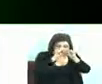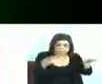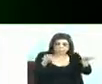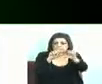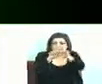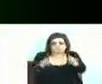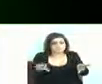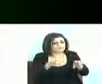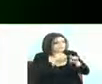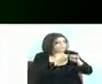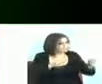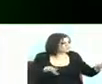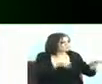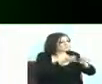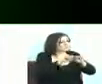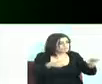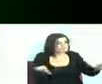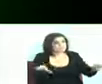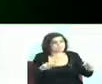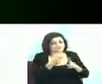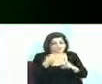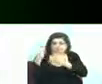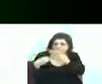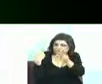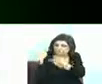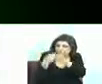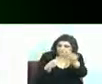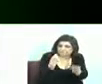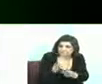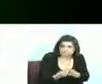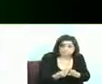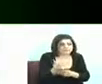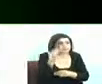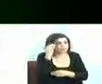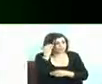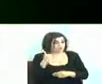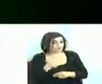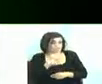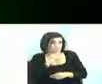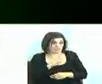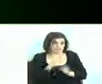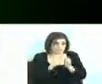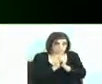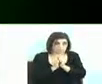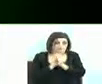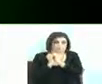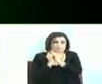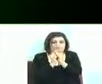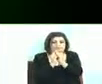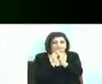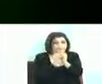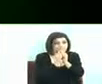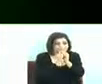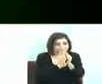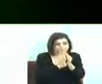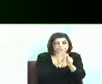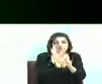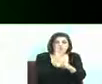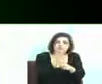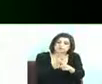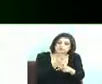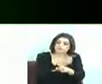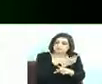themselves by you and your descendants. Know that I am with you. I will keep you